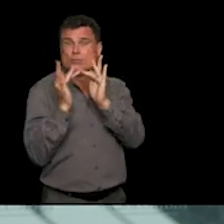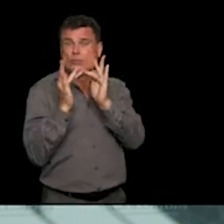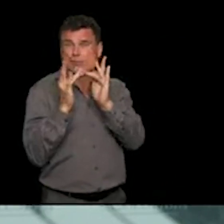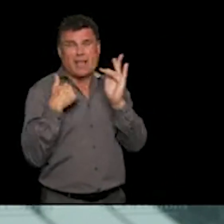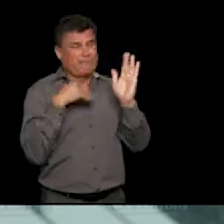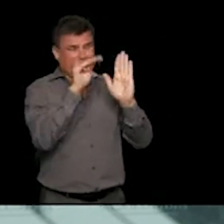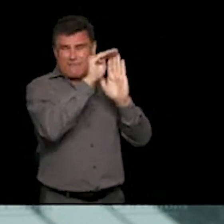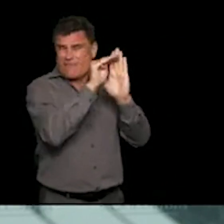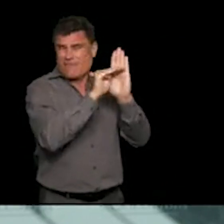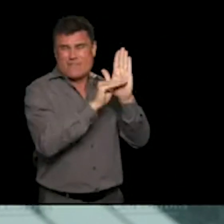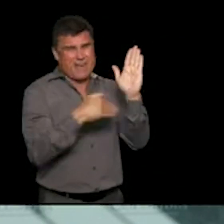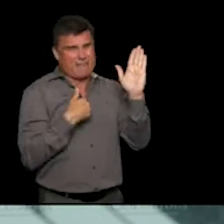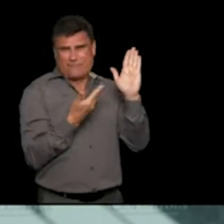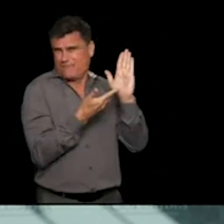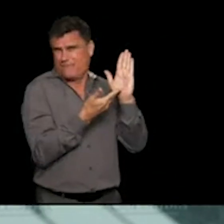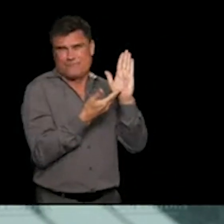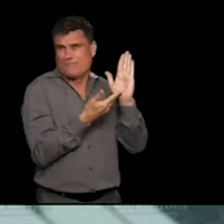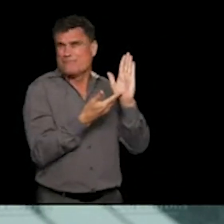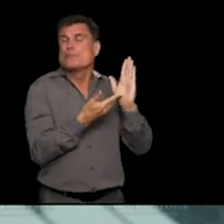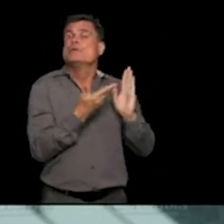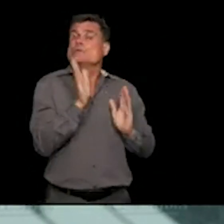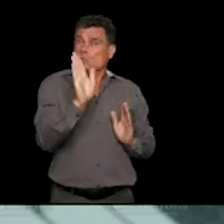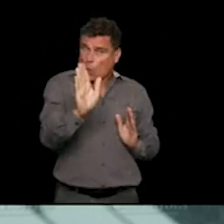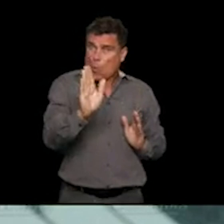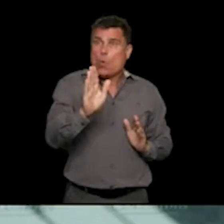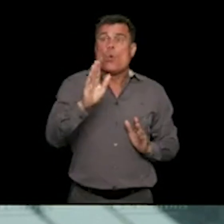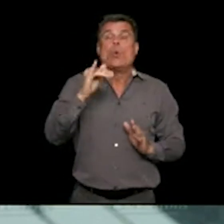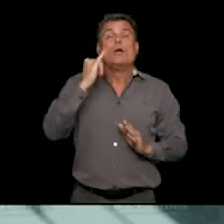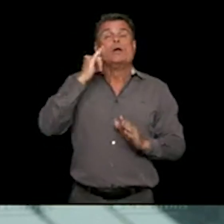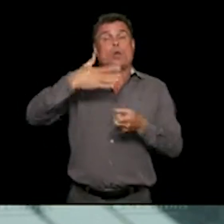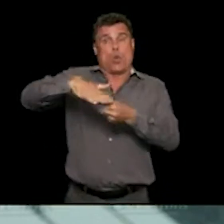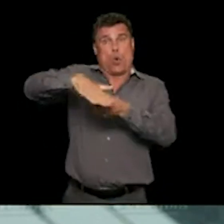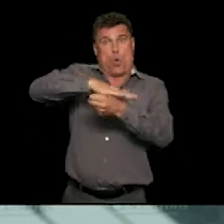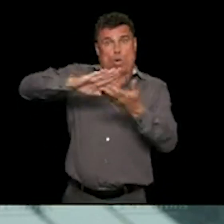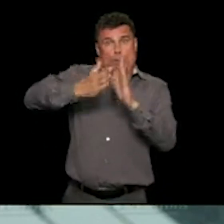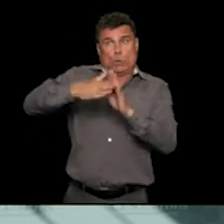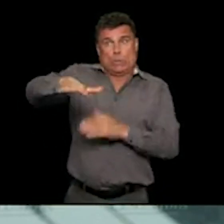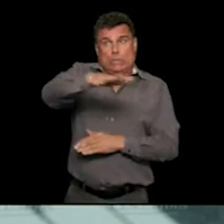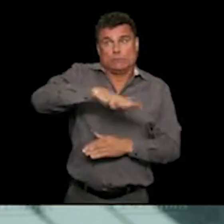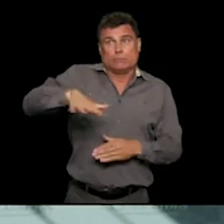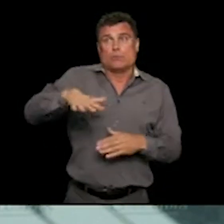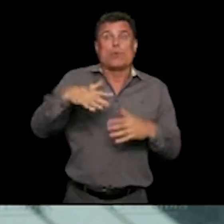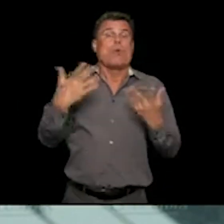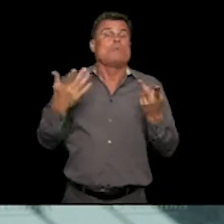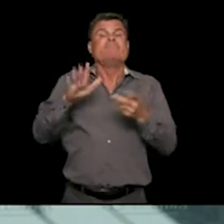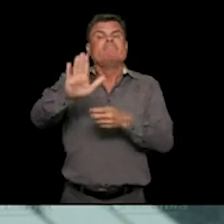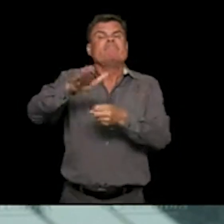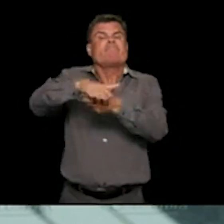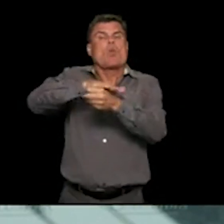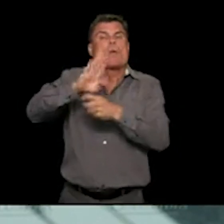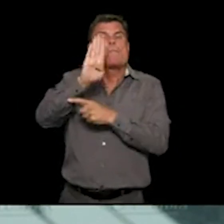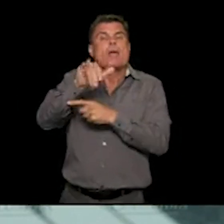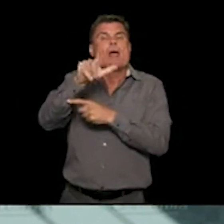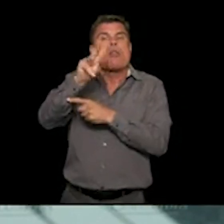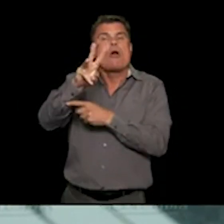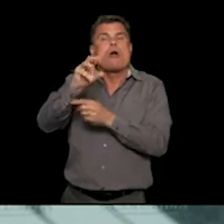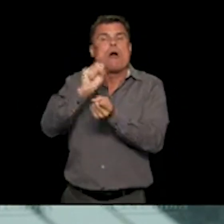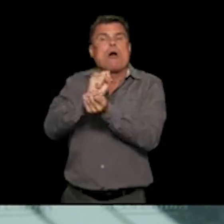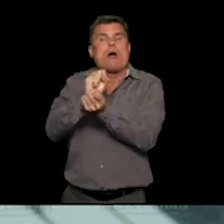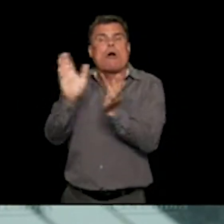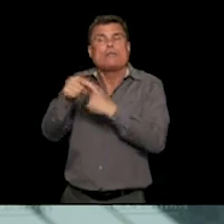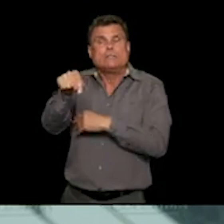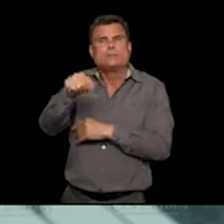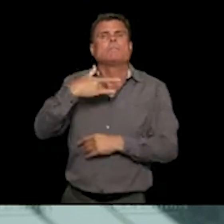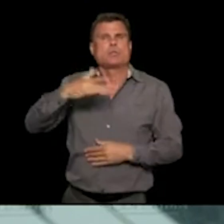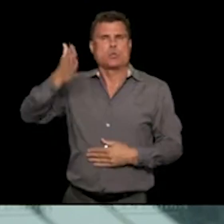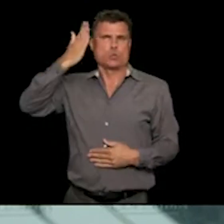gatherings. And the reality is this: local communities and local bylaw officers often have a very good idea on where those problem properties